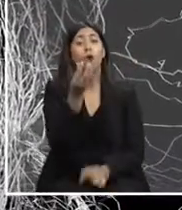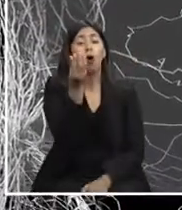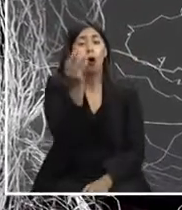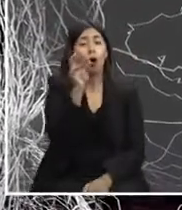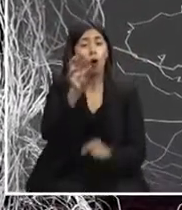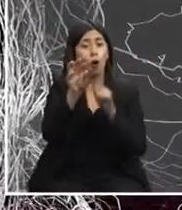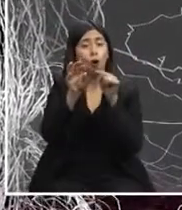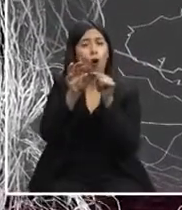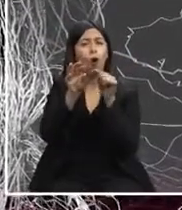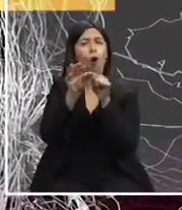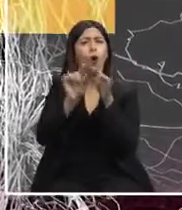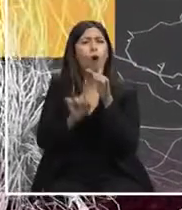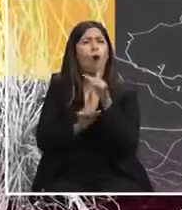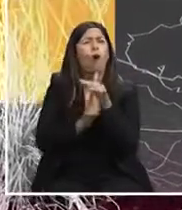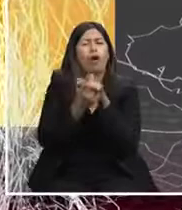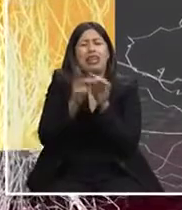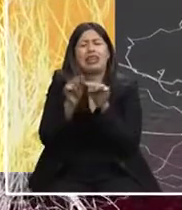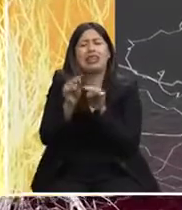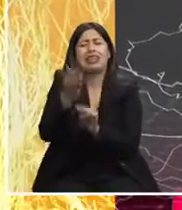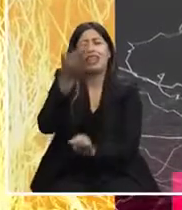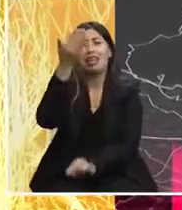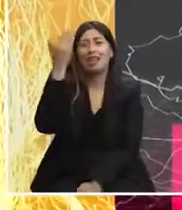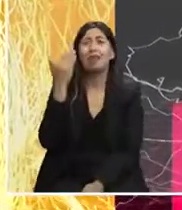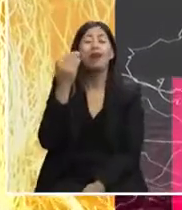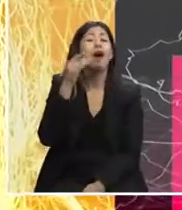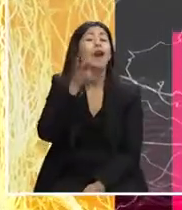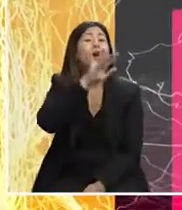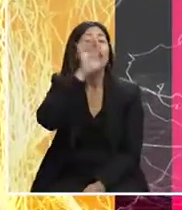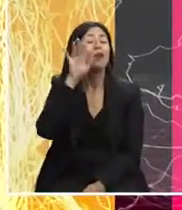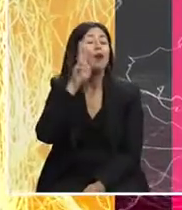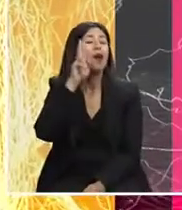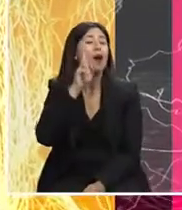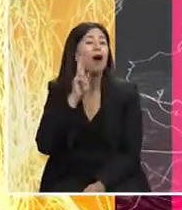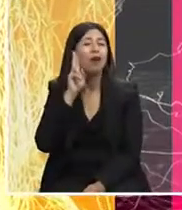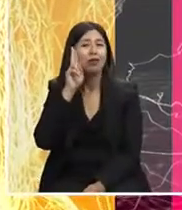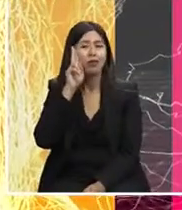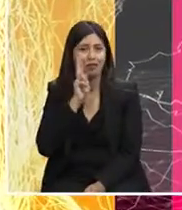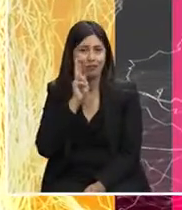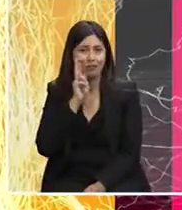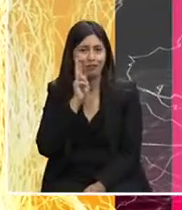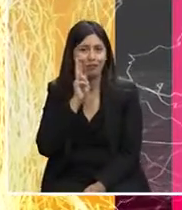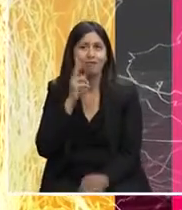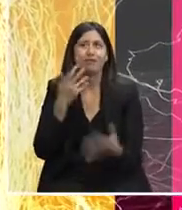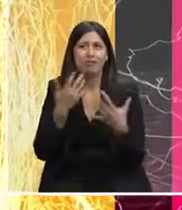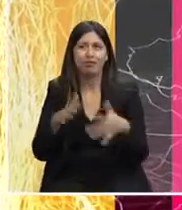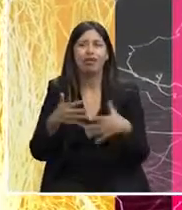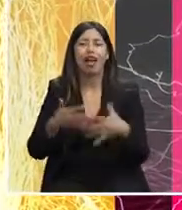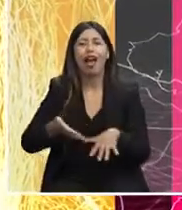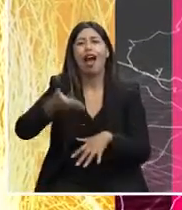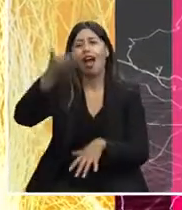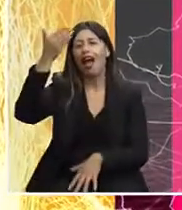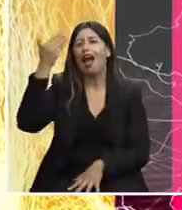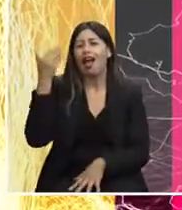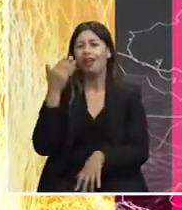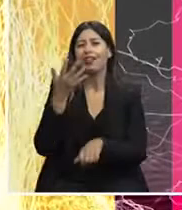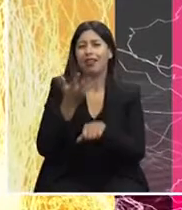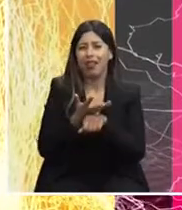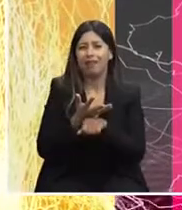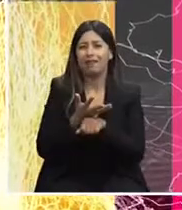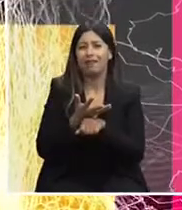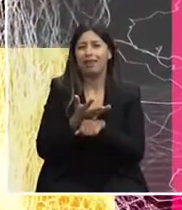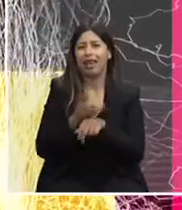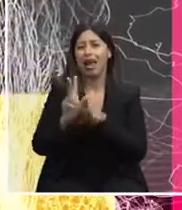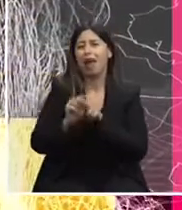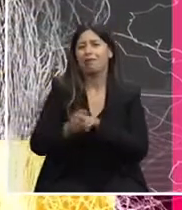below the cortex, which was already present in our very distant Stone Age ancestors millions of years ago.